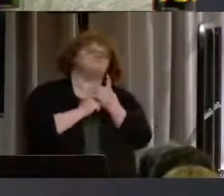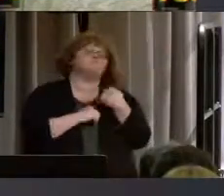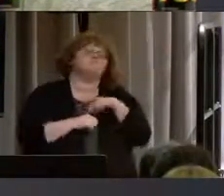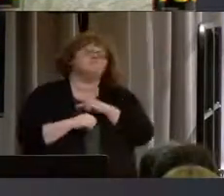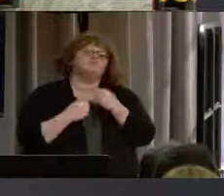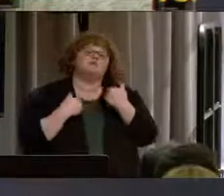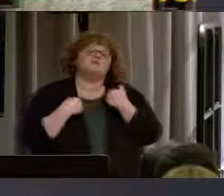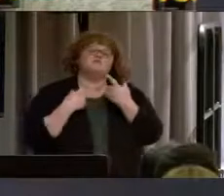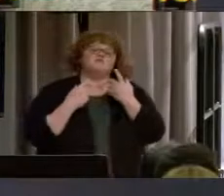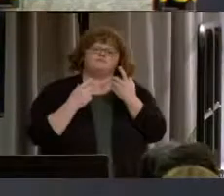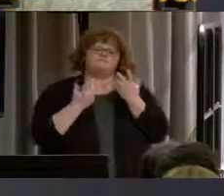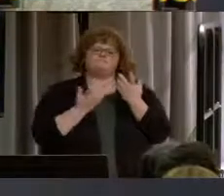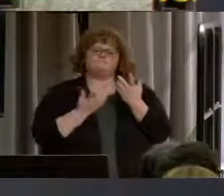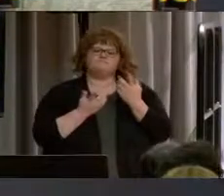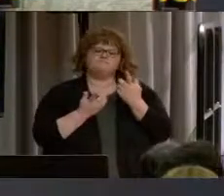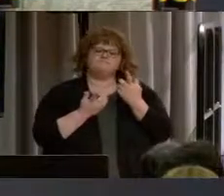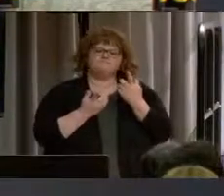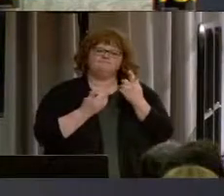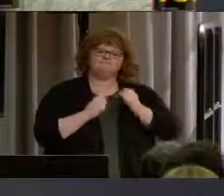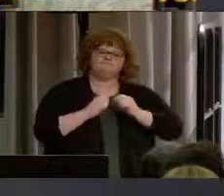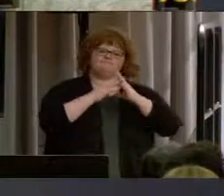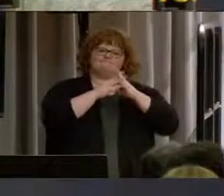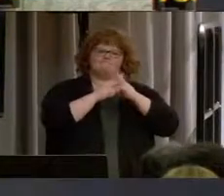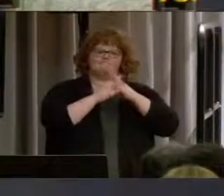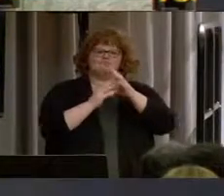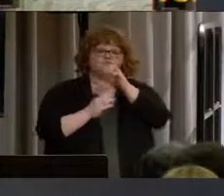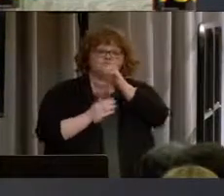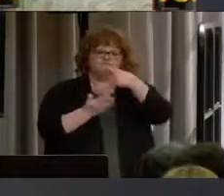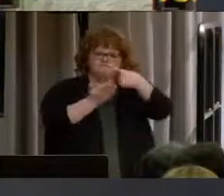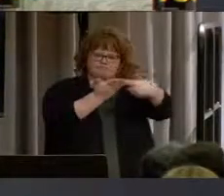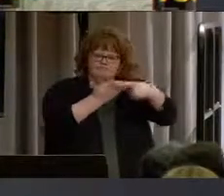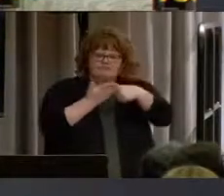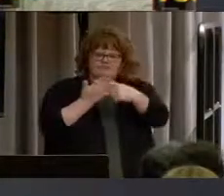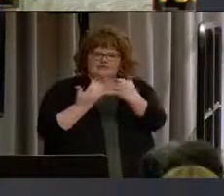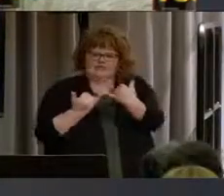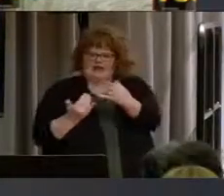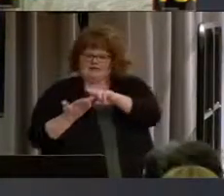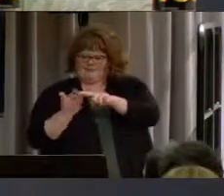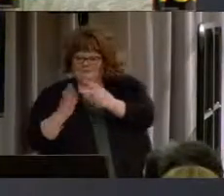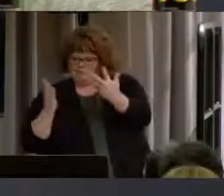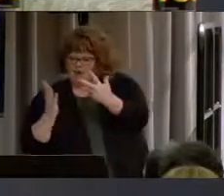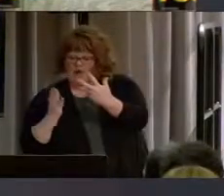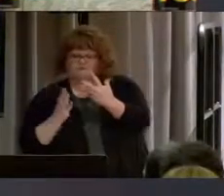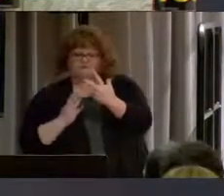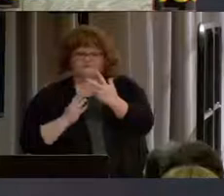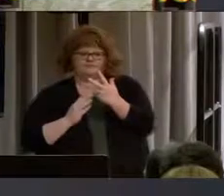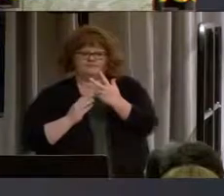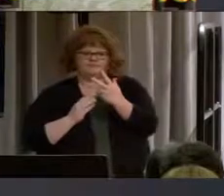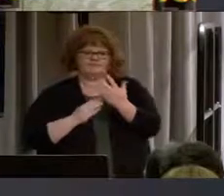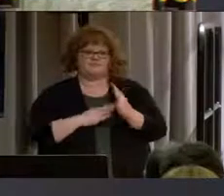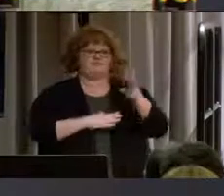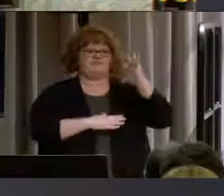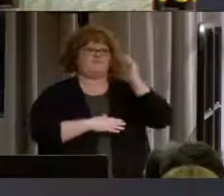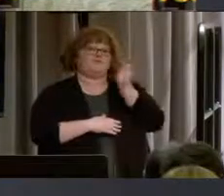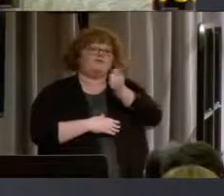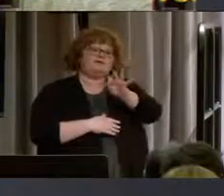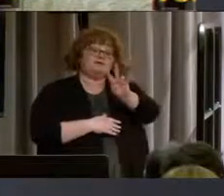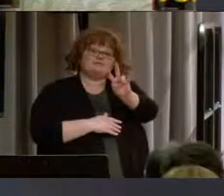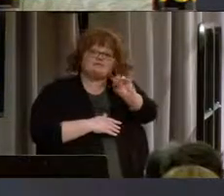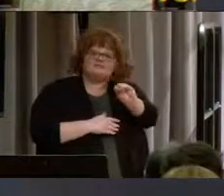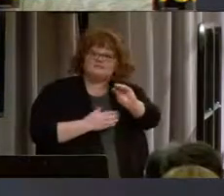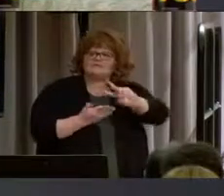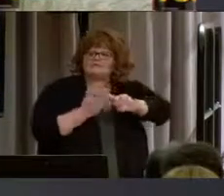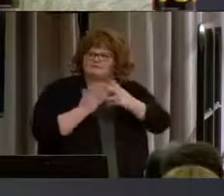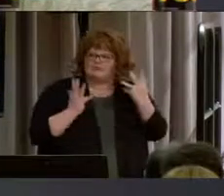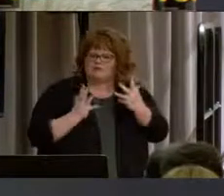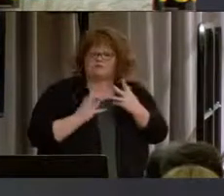really discuss what does it mean, what did it mean in 1970, and what does it mean to us today. The families are